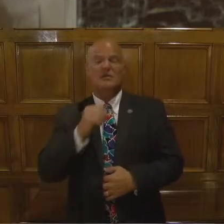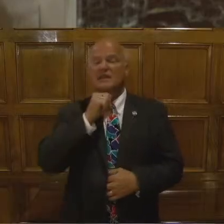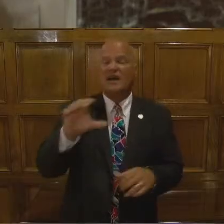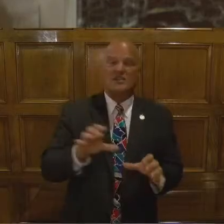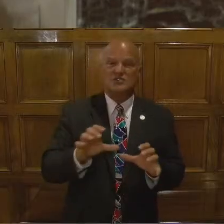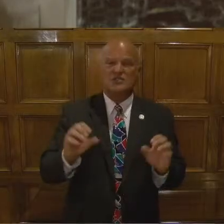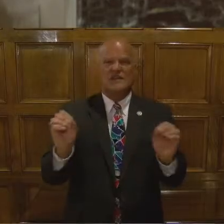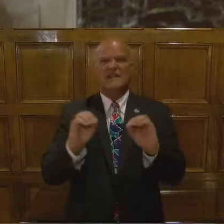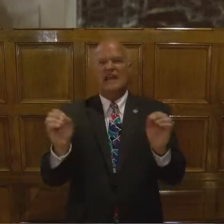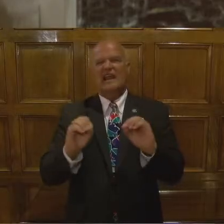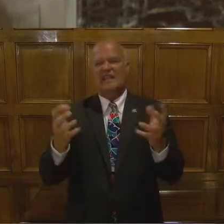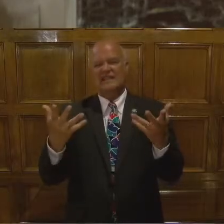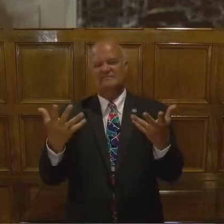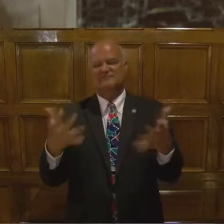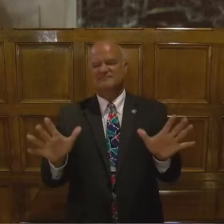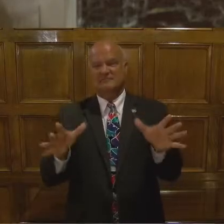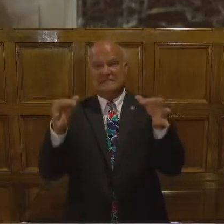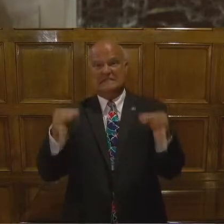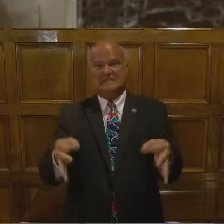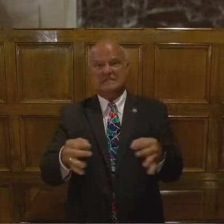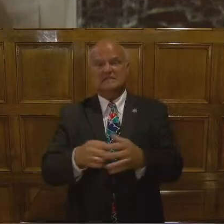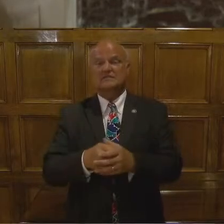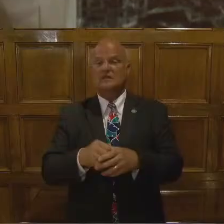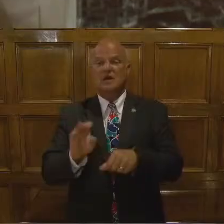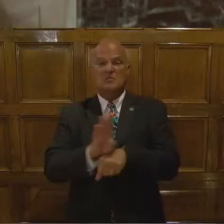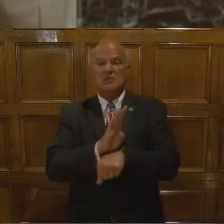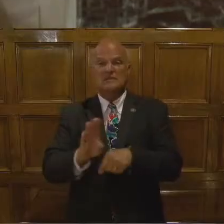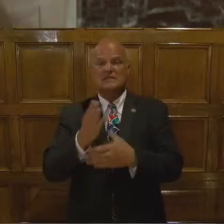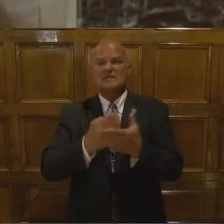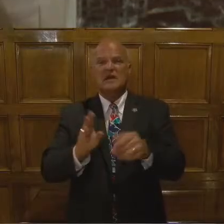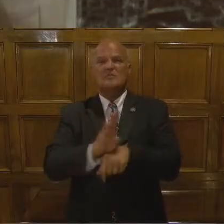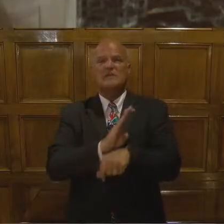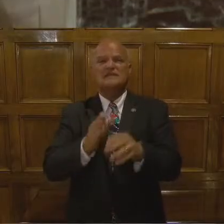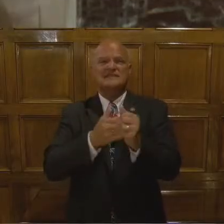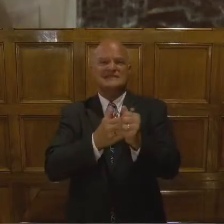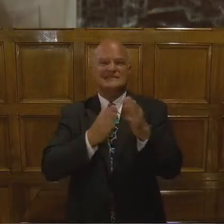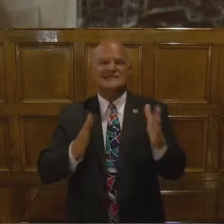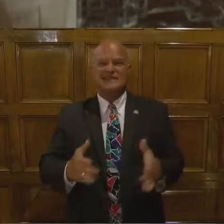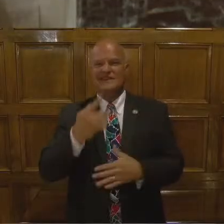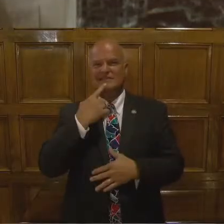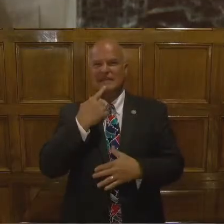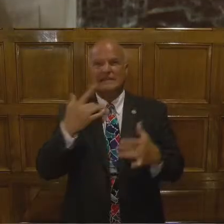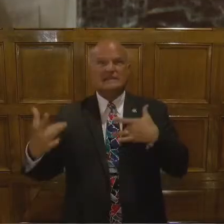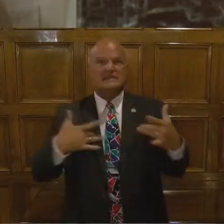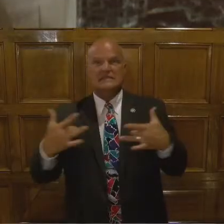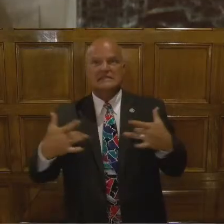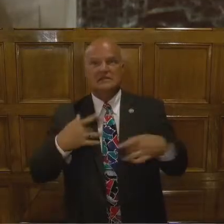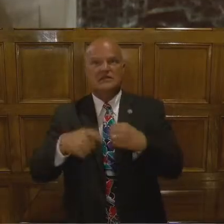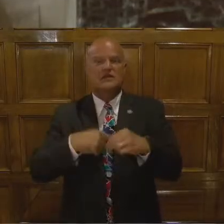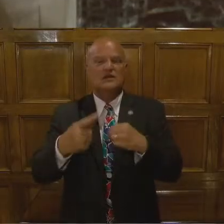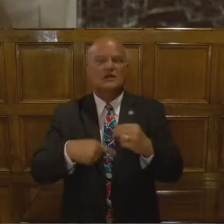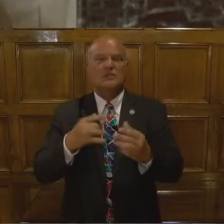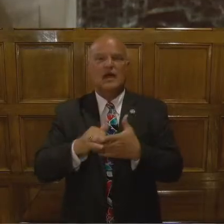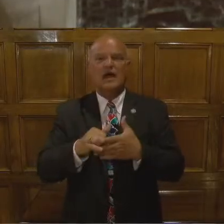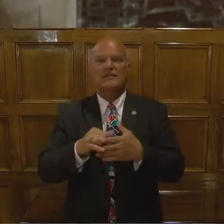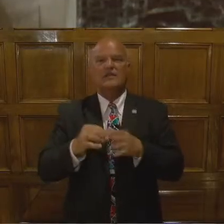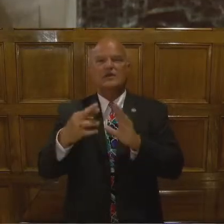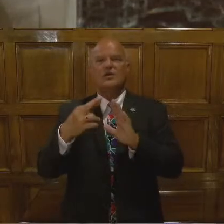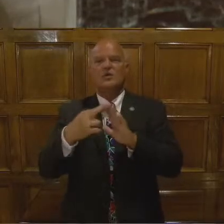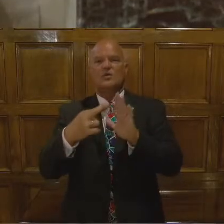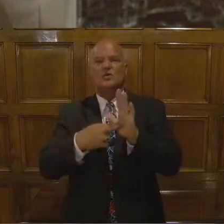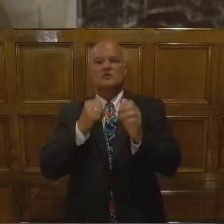They haven't done anything. In terms of businesses, some of our business leaders have expressed concern about some of the bills that have